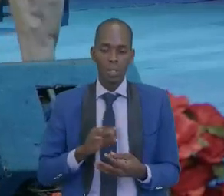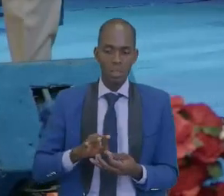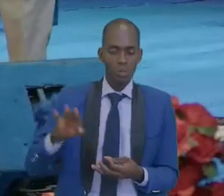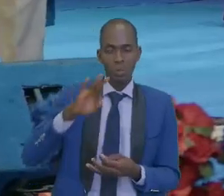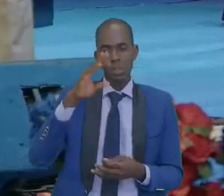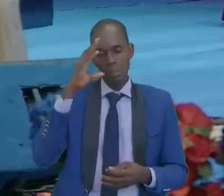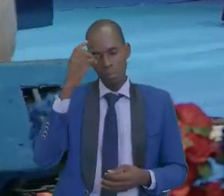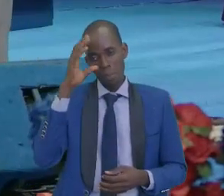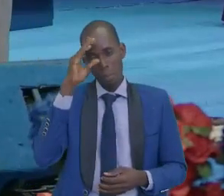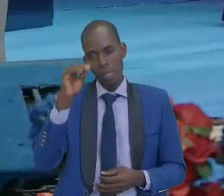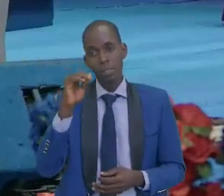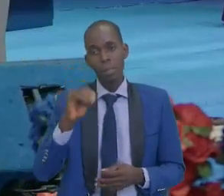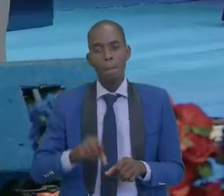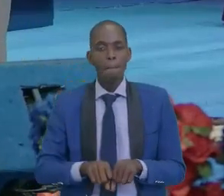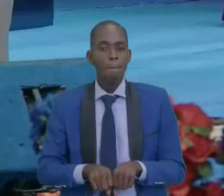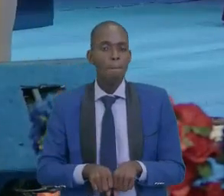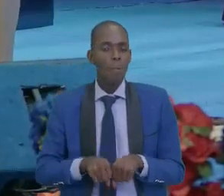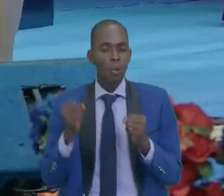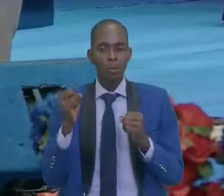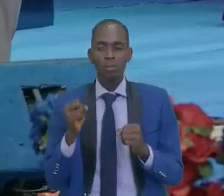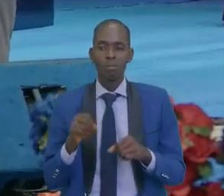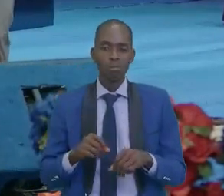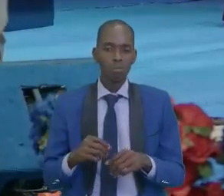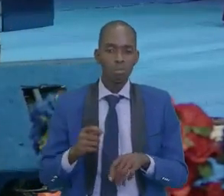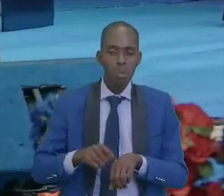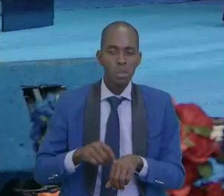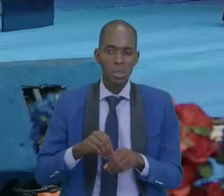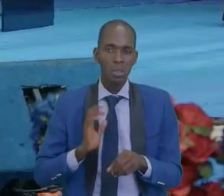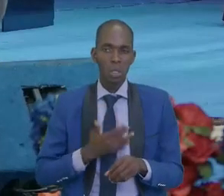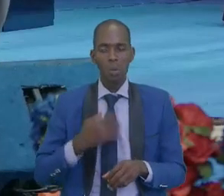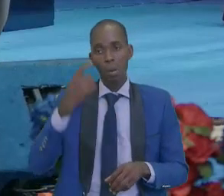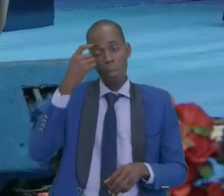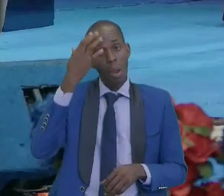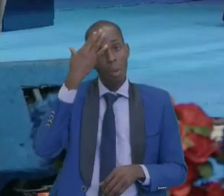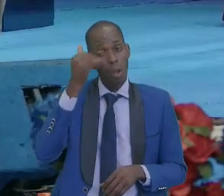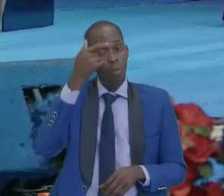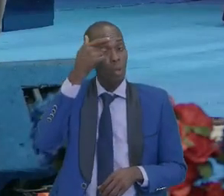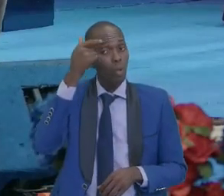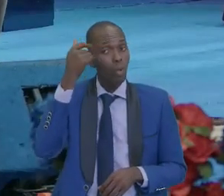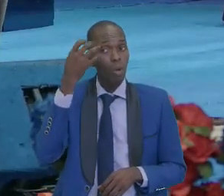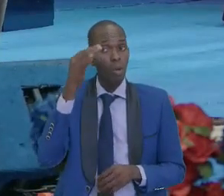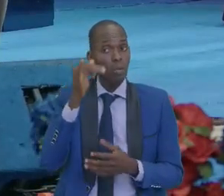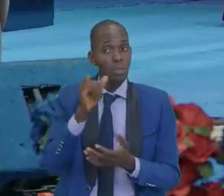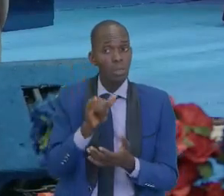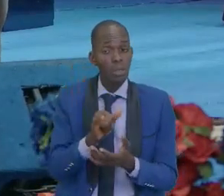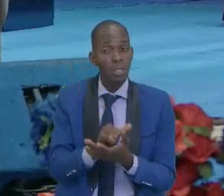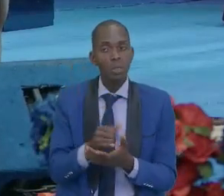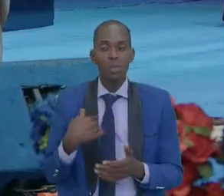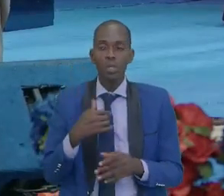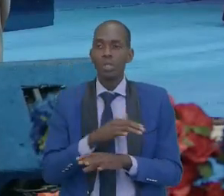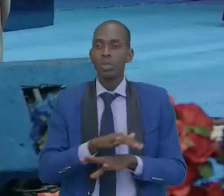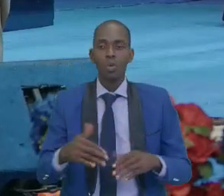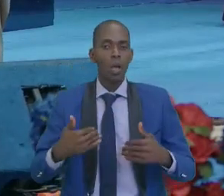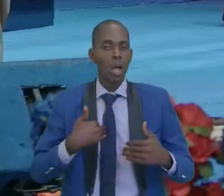We have broken bones in our mind. Because of that, we don't have joy and